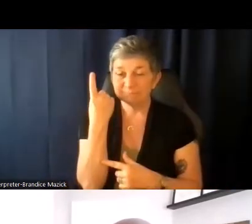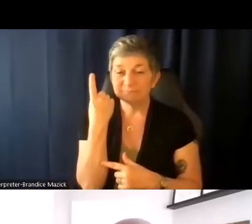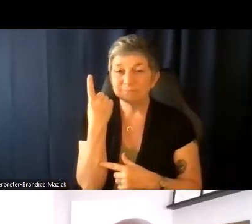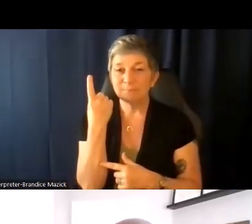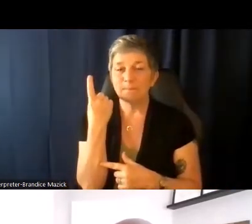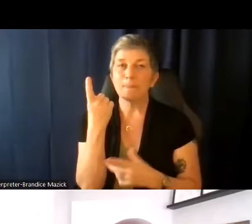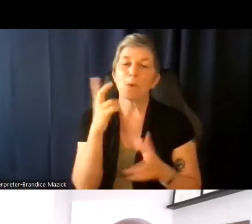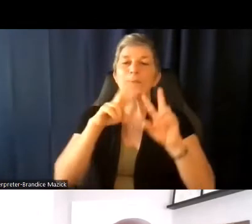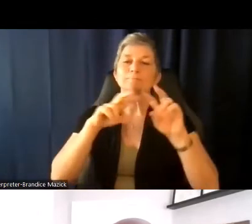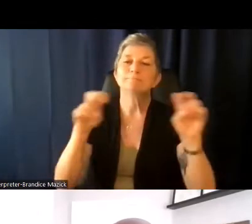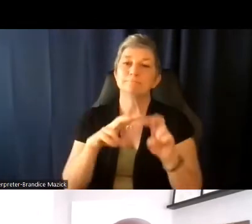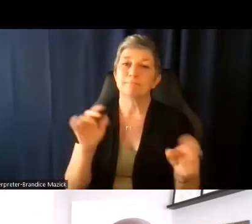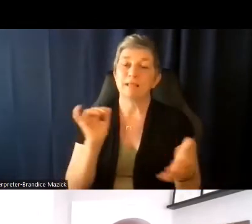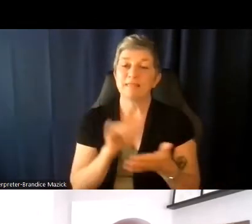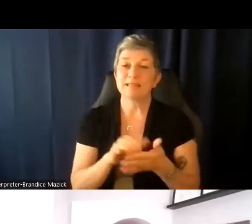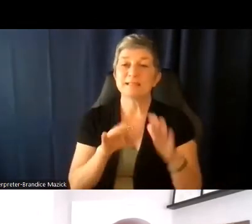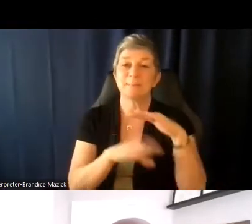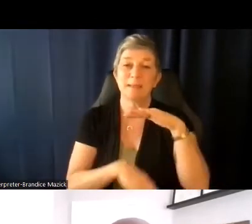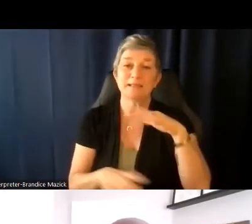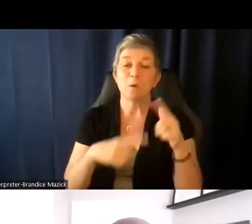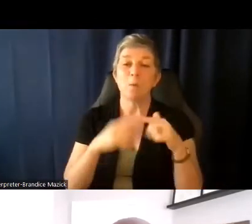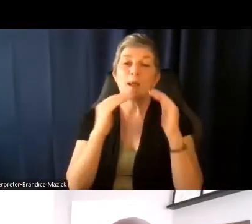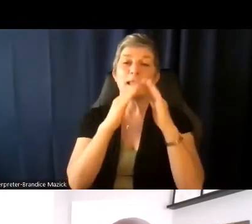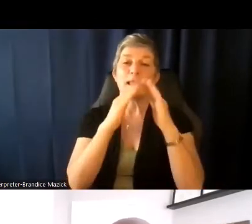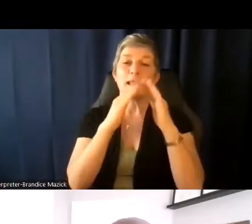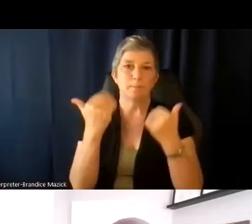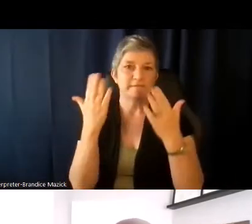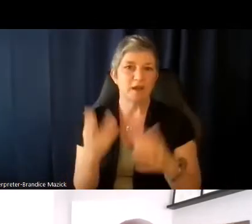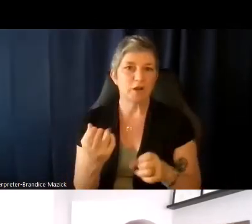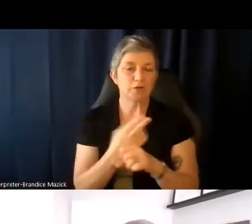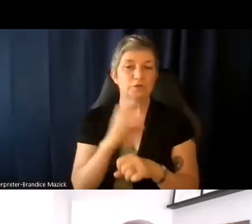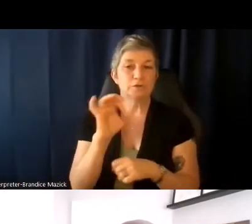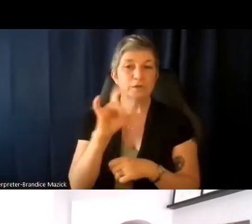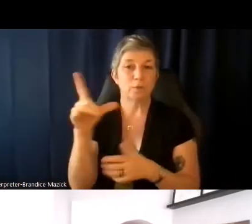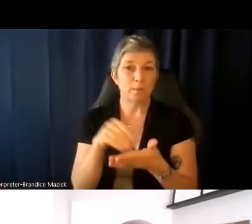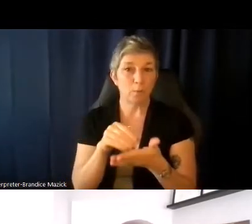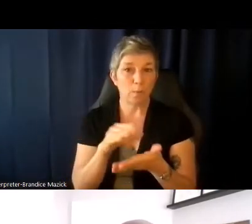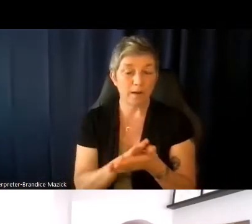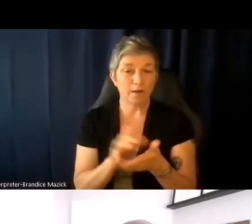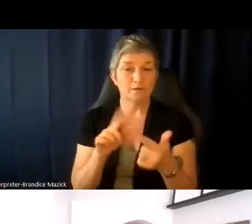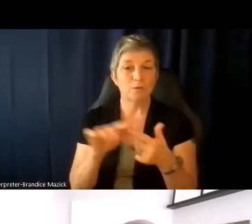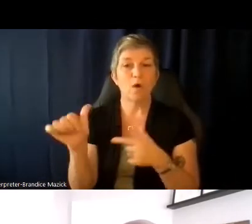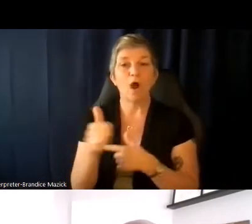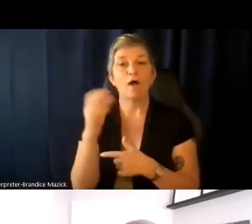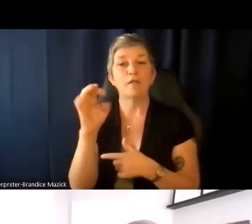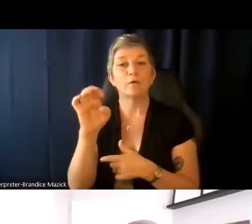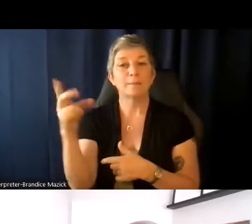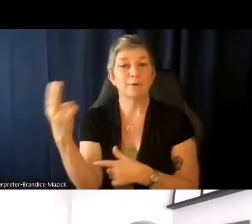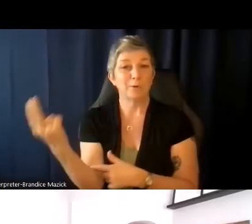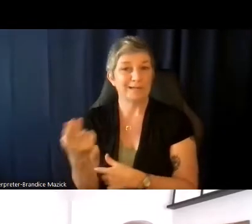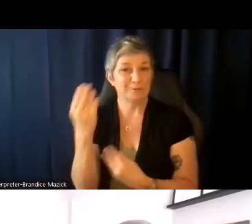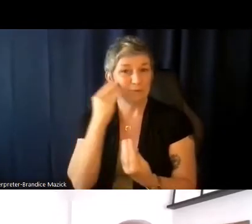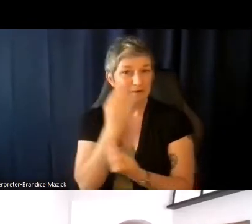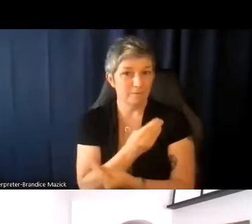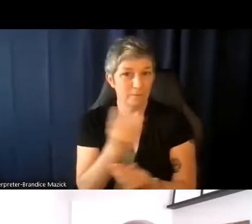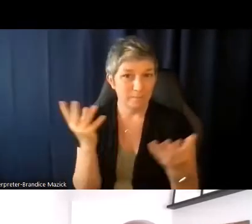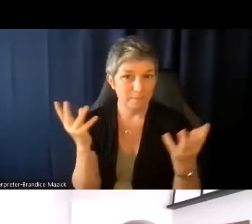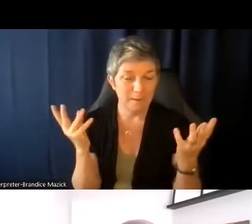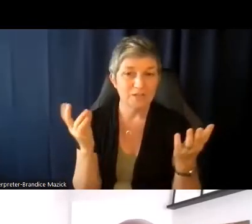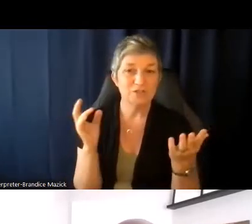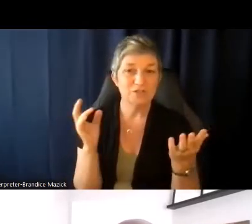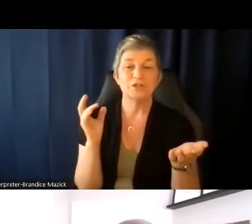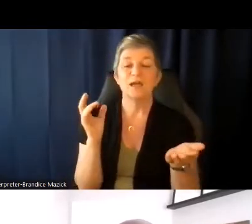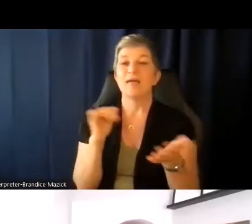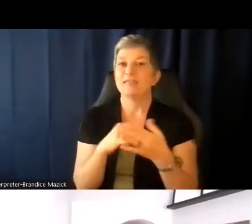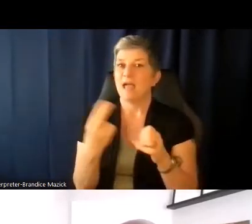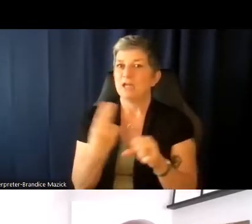we analyze this is that basically when a housing provider is using criminal records or other criminal history information, that use can be